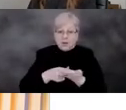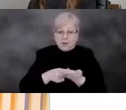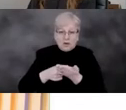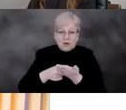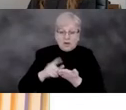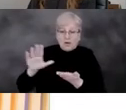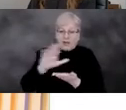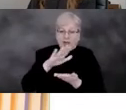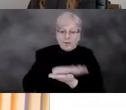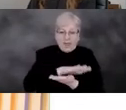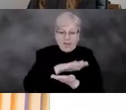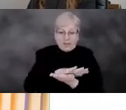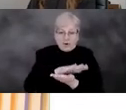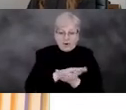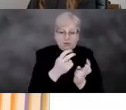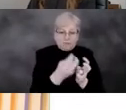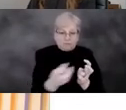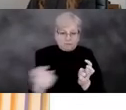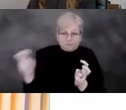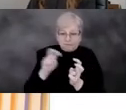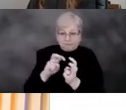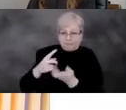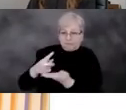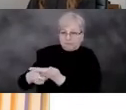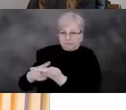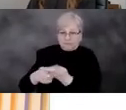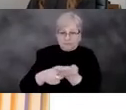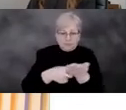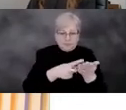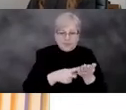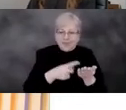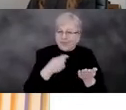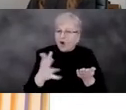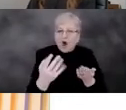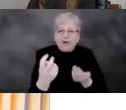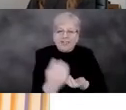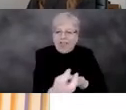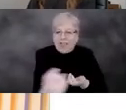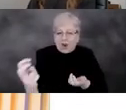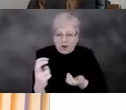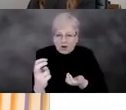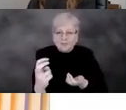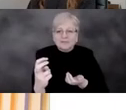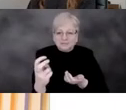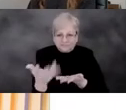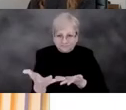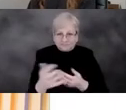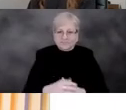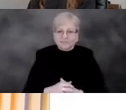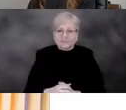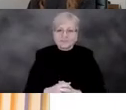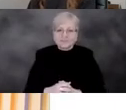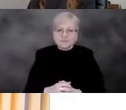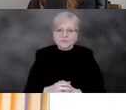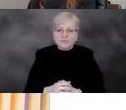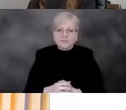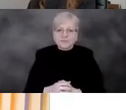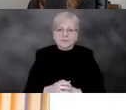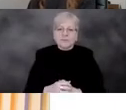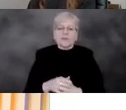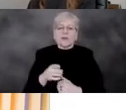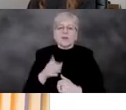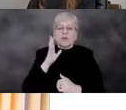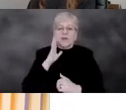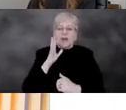will, uh, will already be there at the time of the round table. They will talk in a